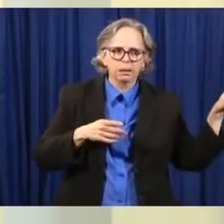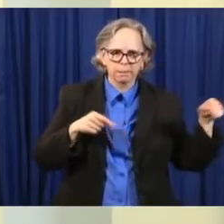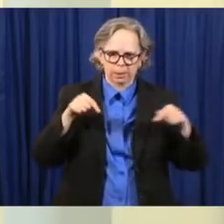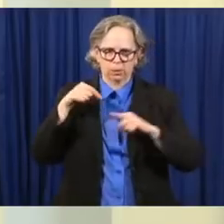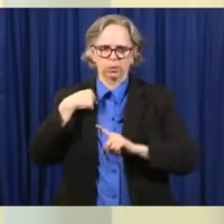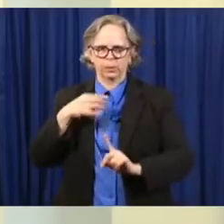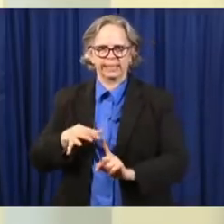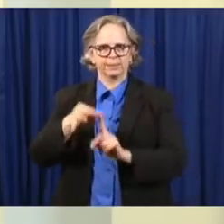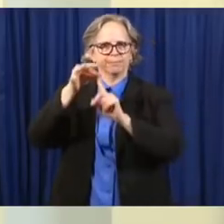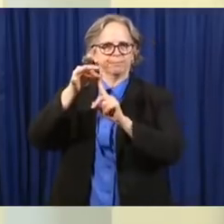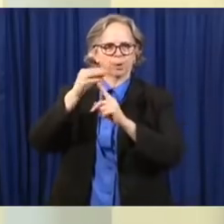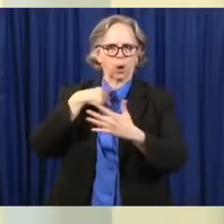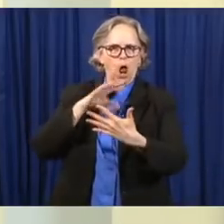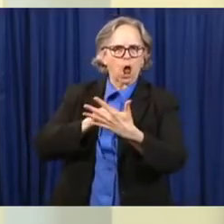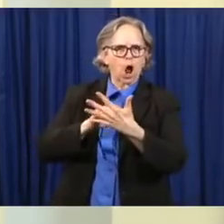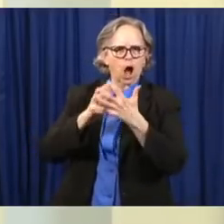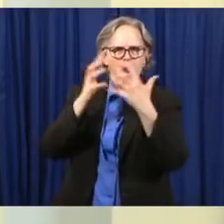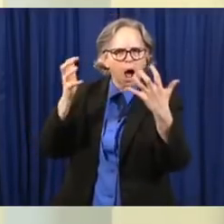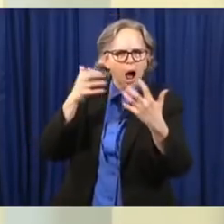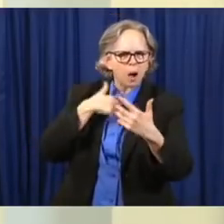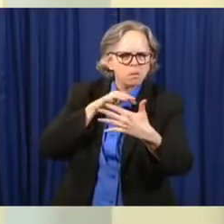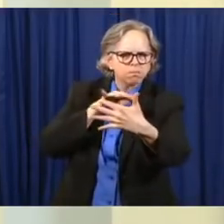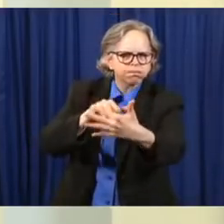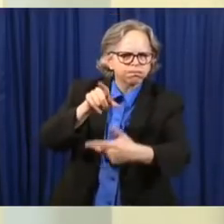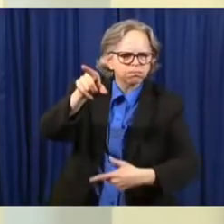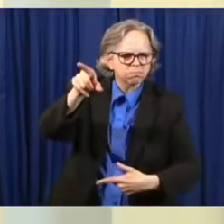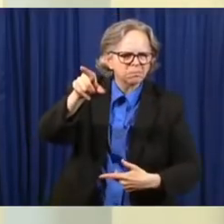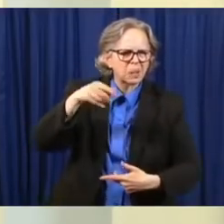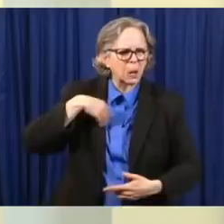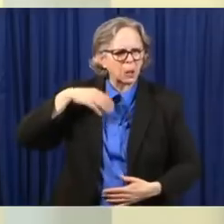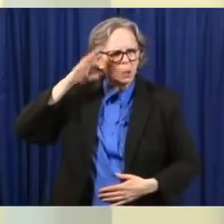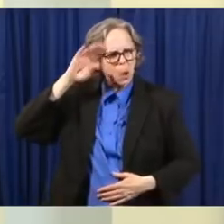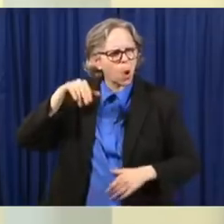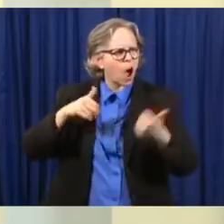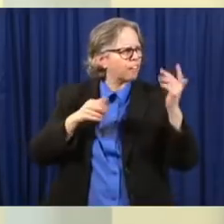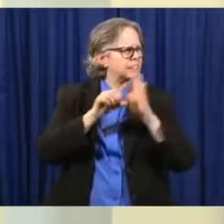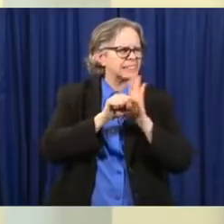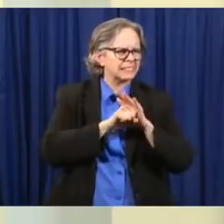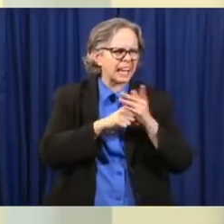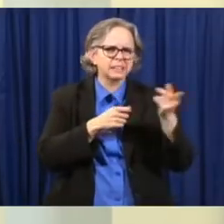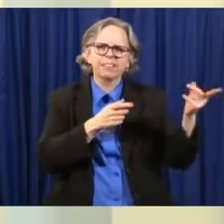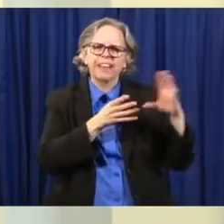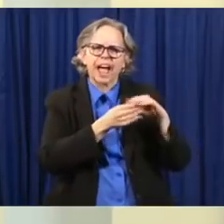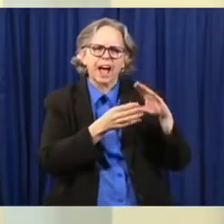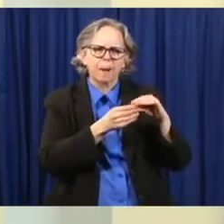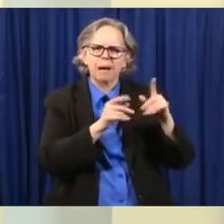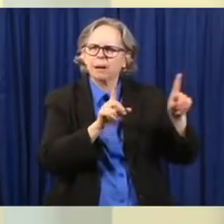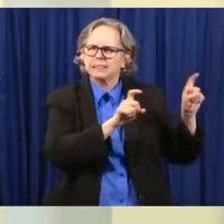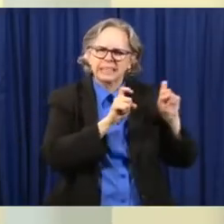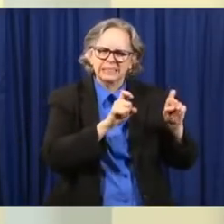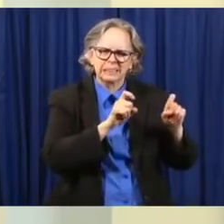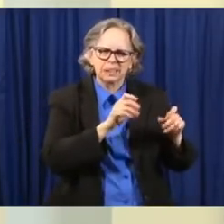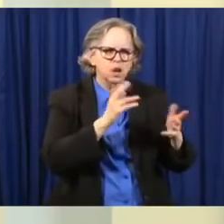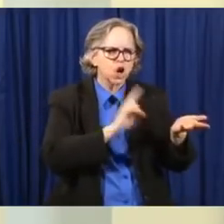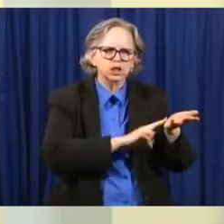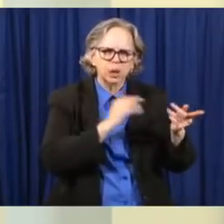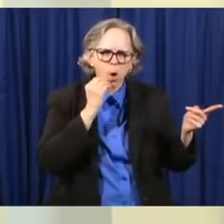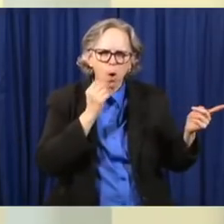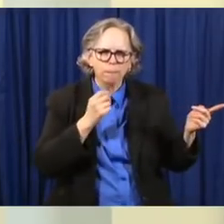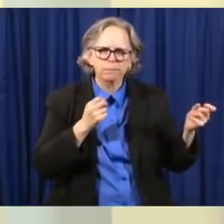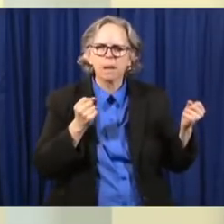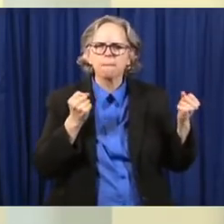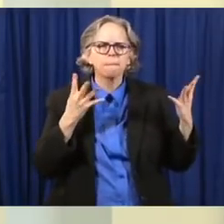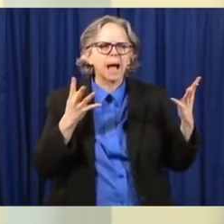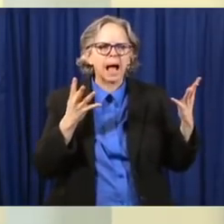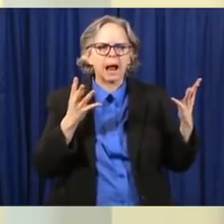this has happened in other states when I talk to people about testing in nursing homes, that there's a ton of asymptomatic